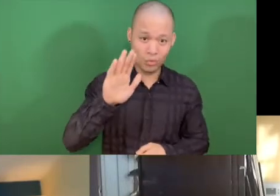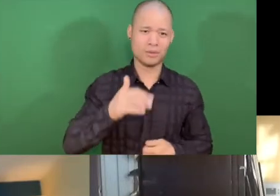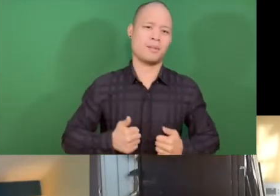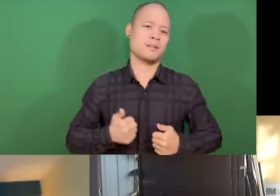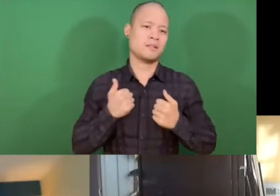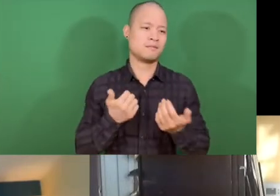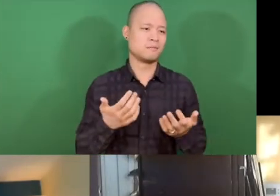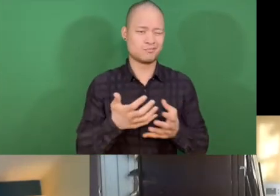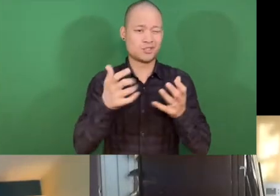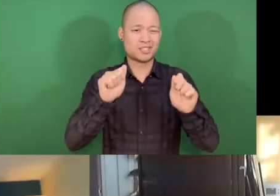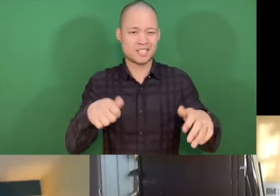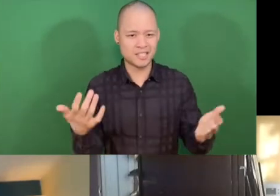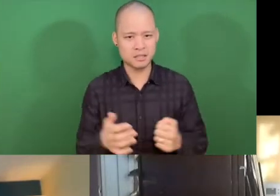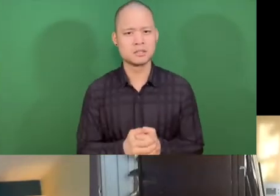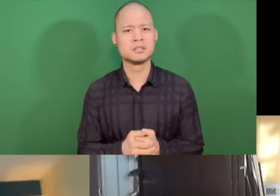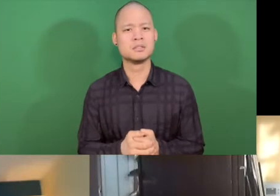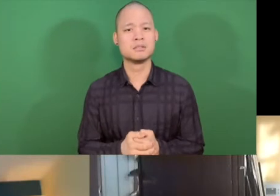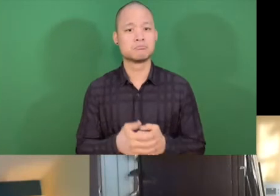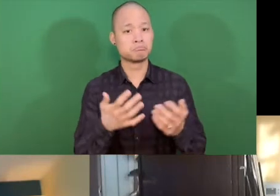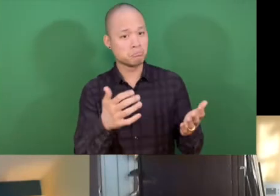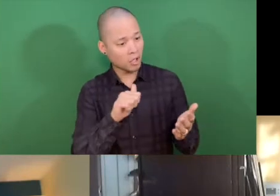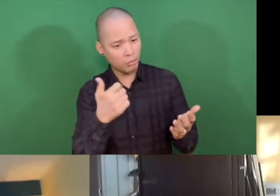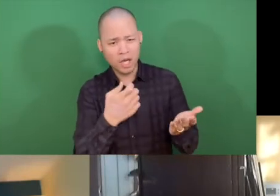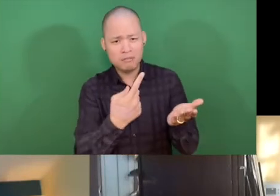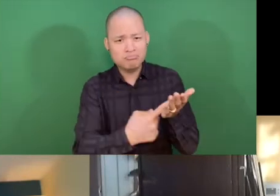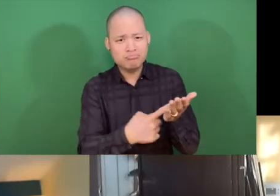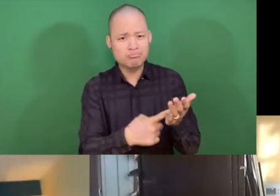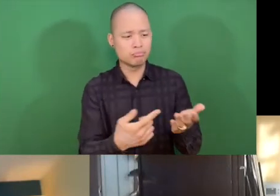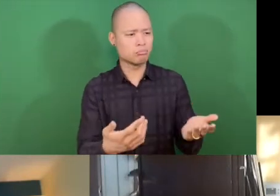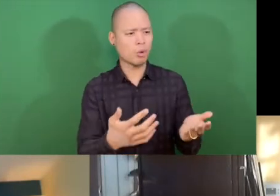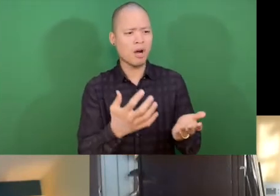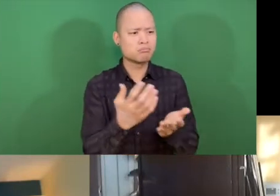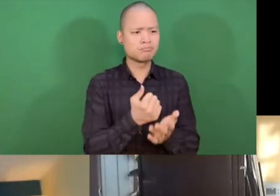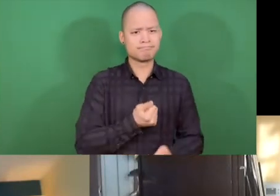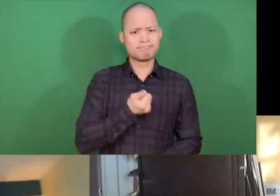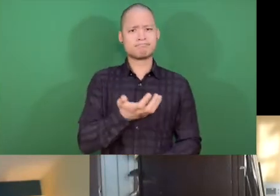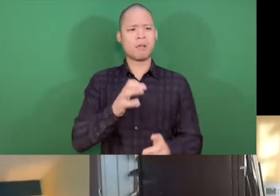can do. Is there anything else you wanted to talk about that we haven't touched on yet?